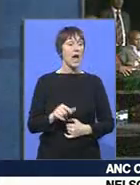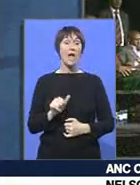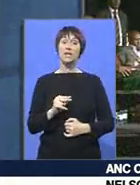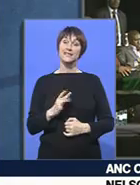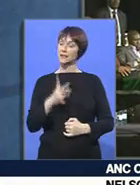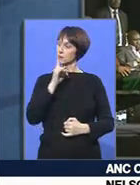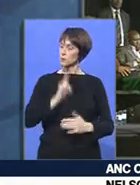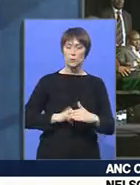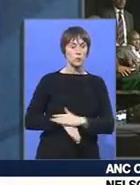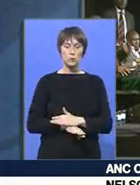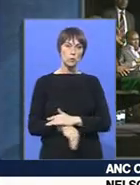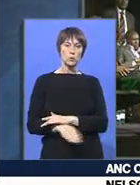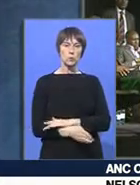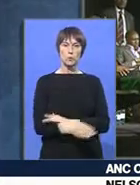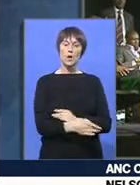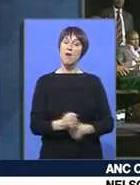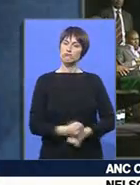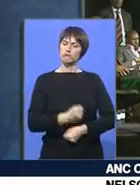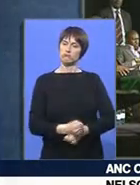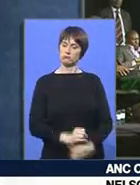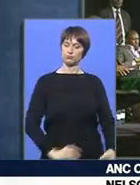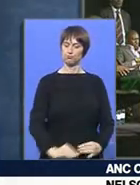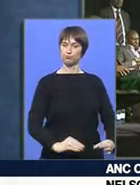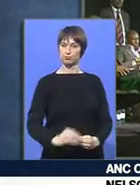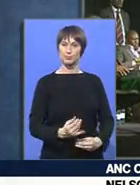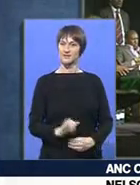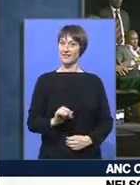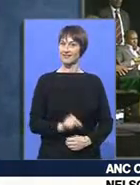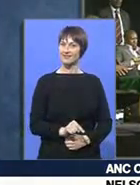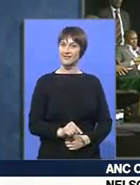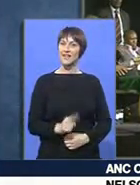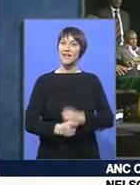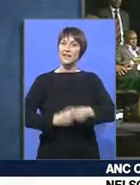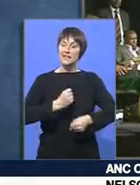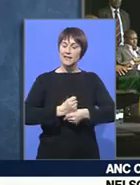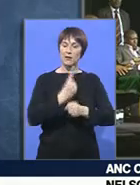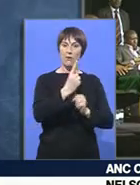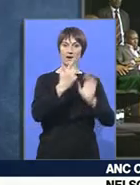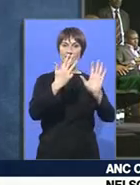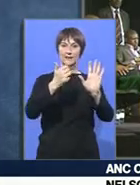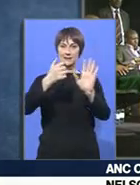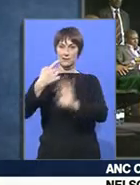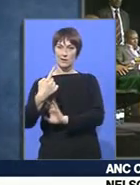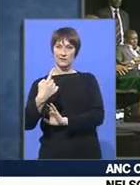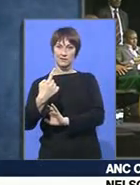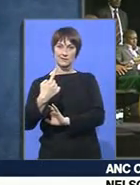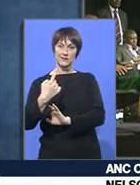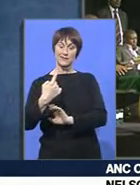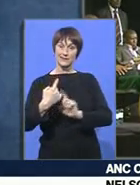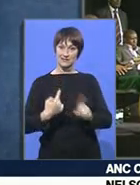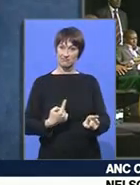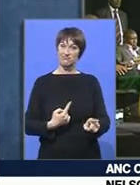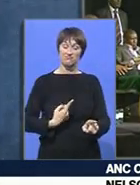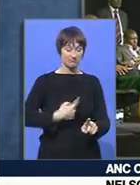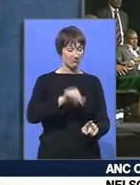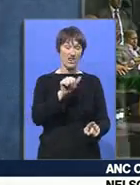In 1961, the leadership of the ANC took the decision to adopt the armed